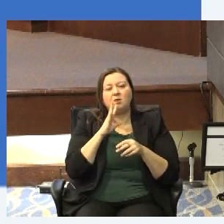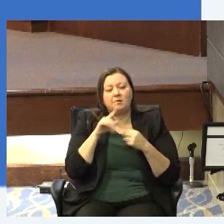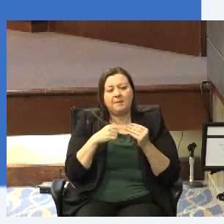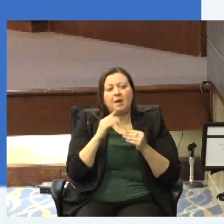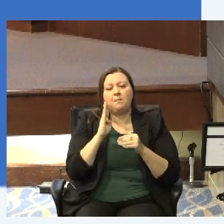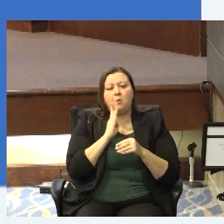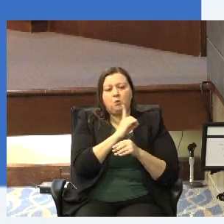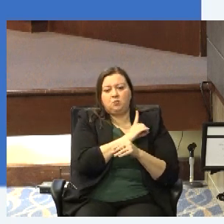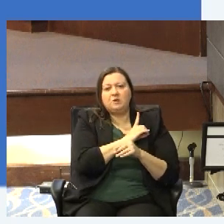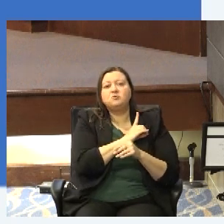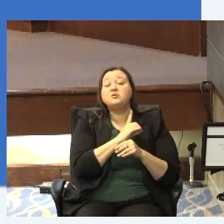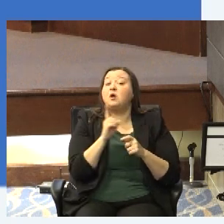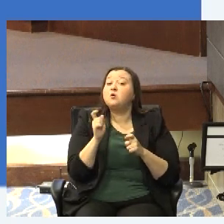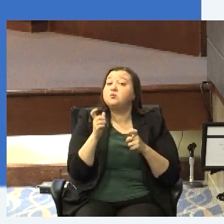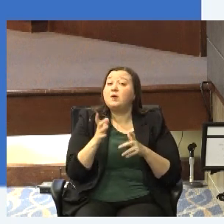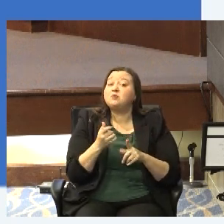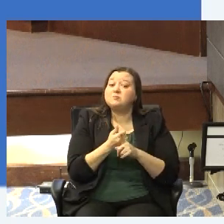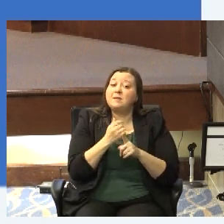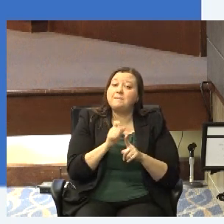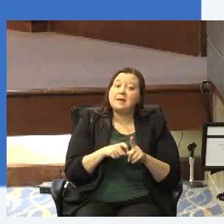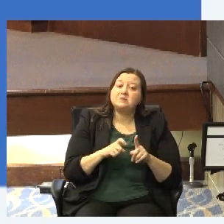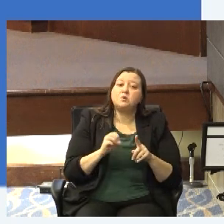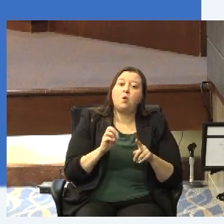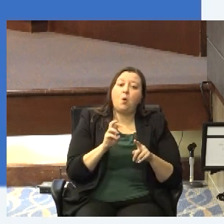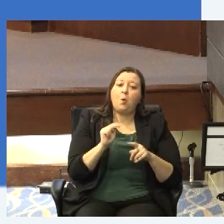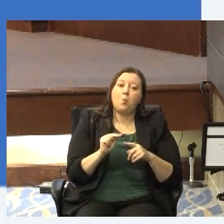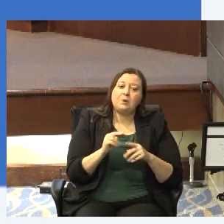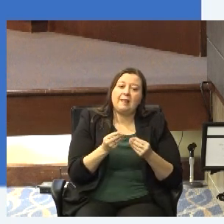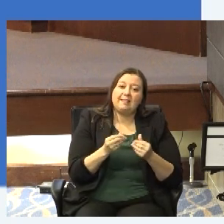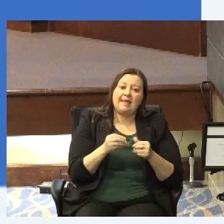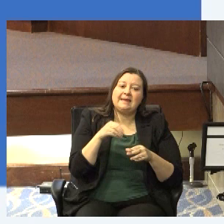director on the board of directors must own land in the MMD.